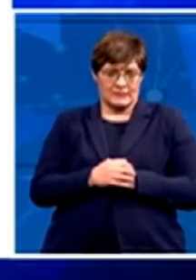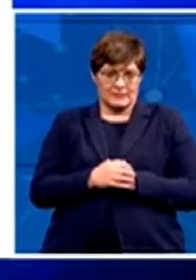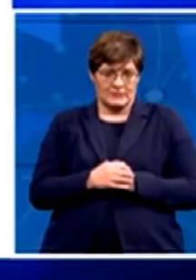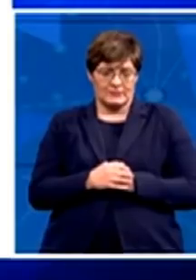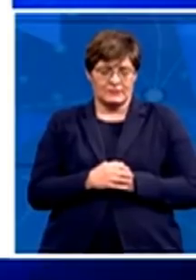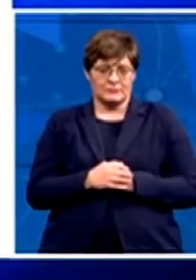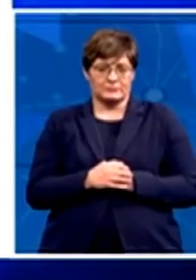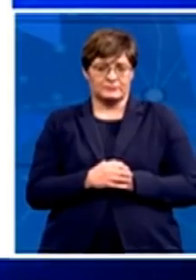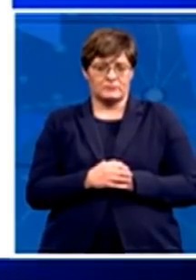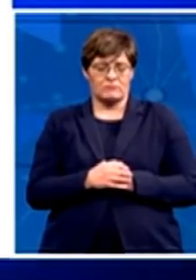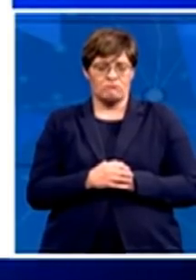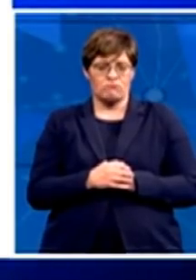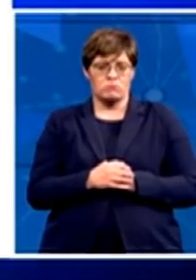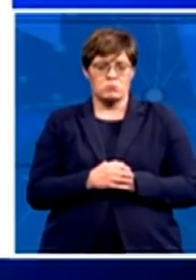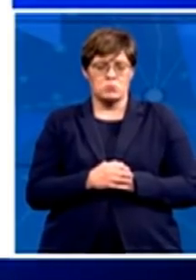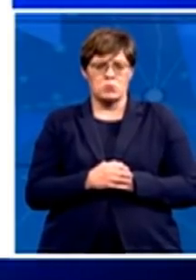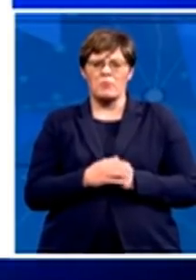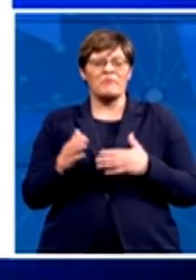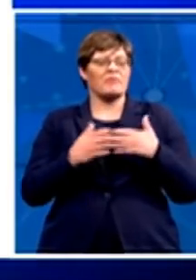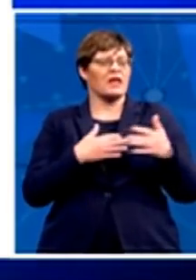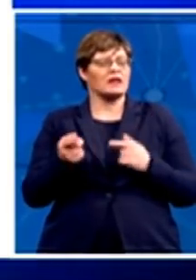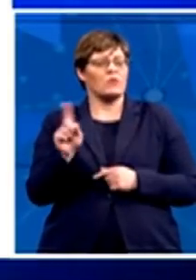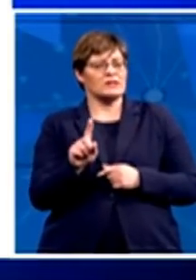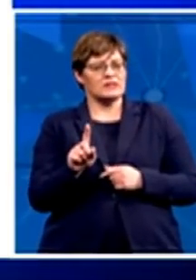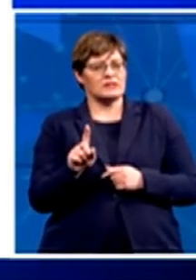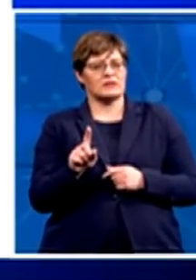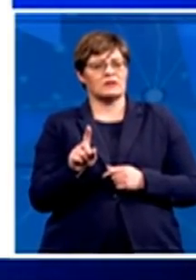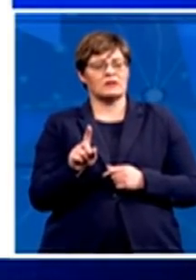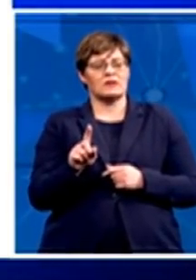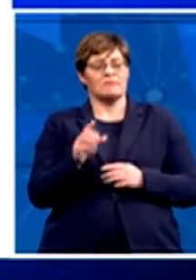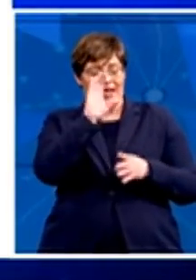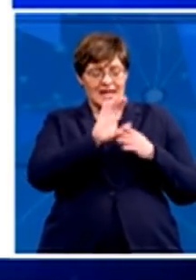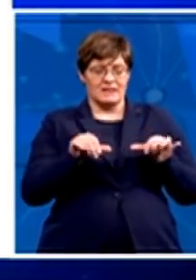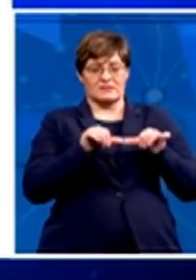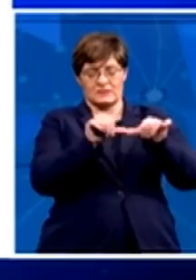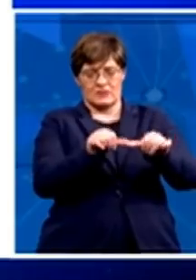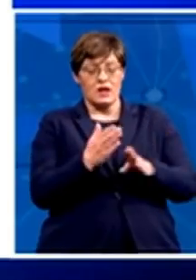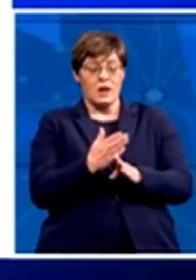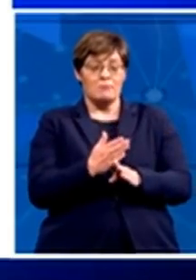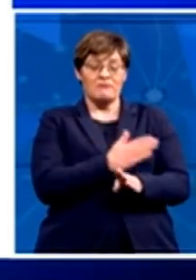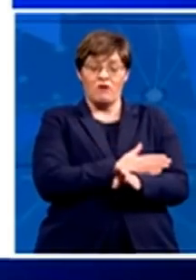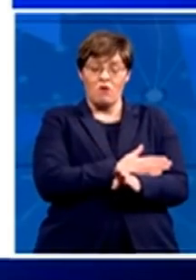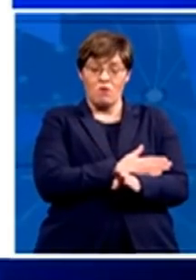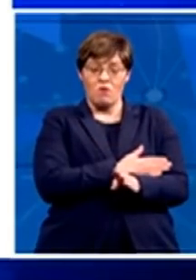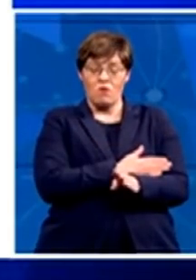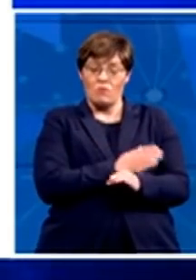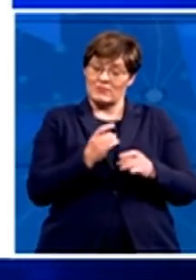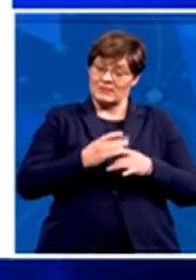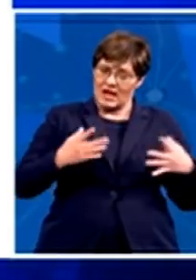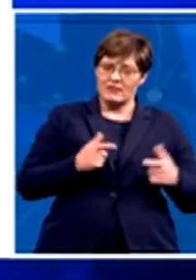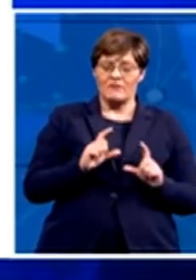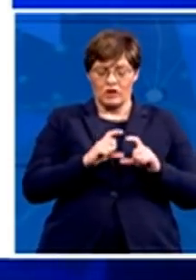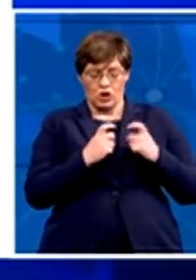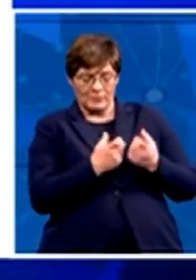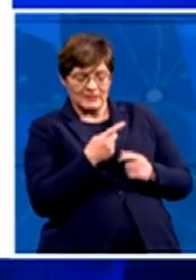with the matter going forward. But before I begin with this, I think it's just important that I give the committee a brief snapshot of the documents